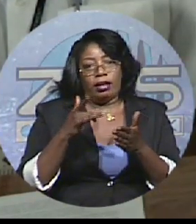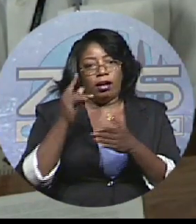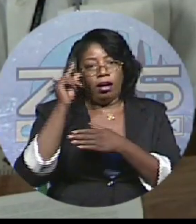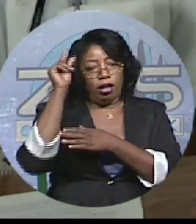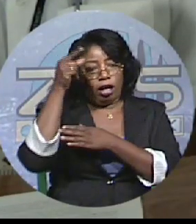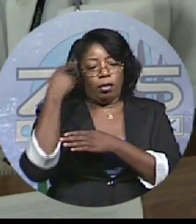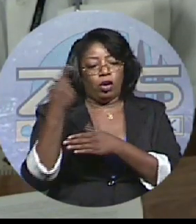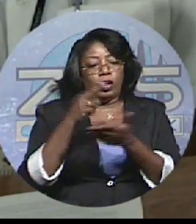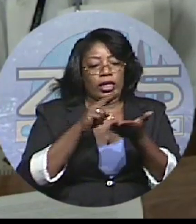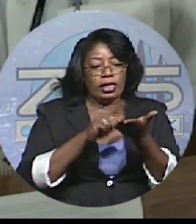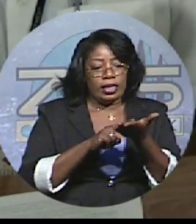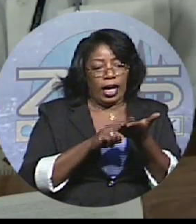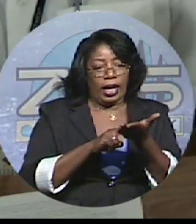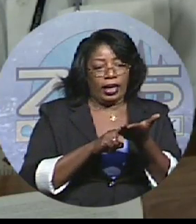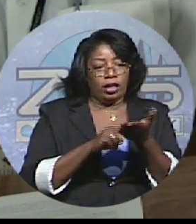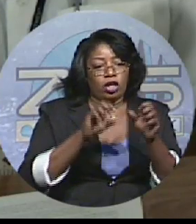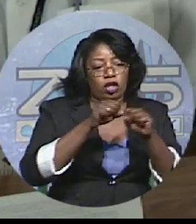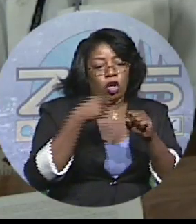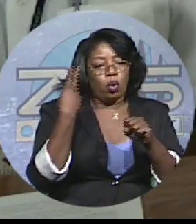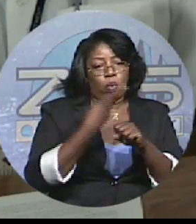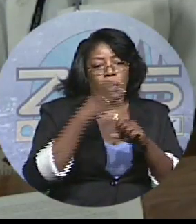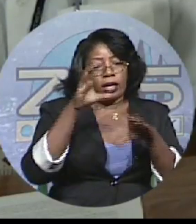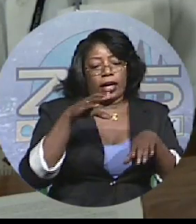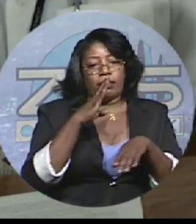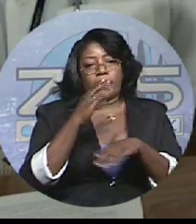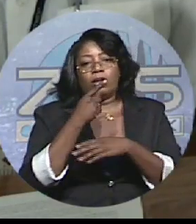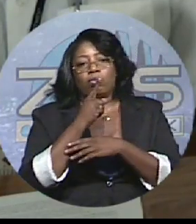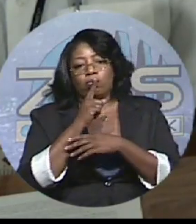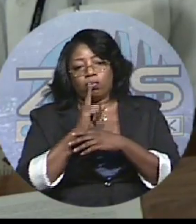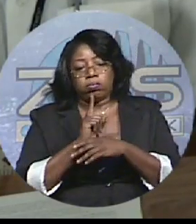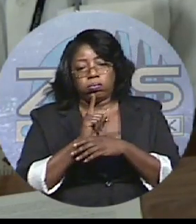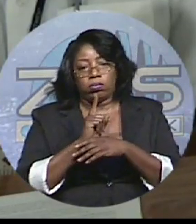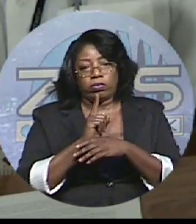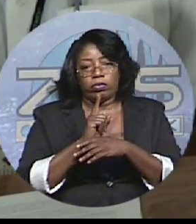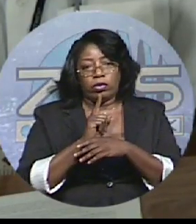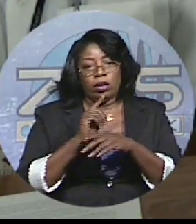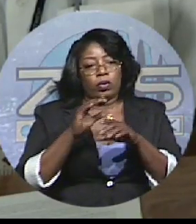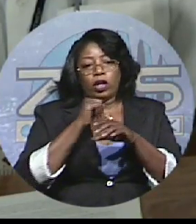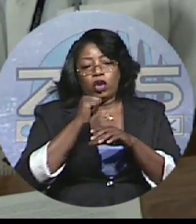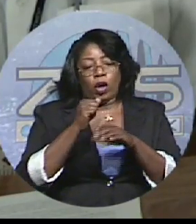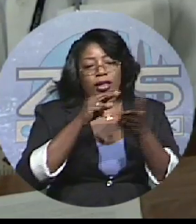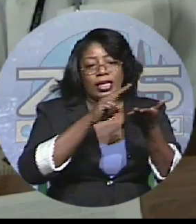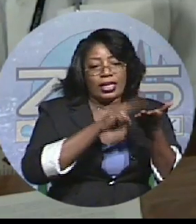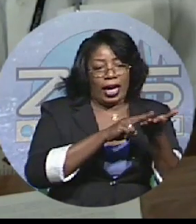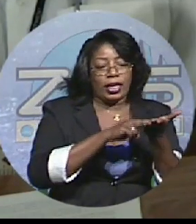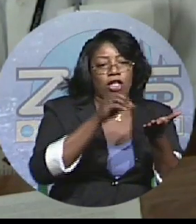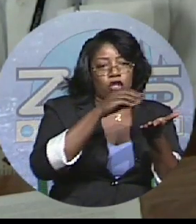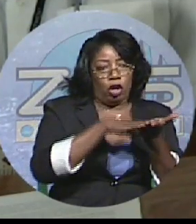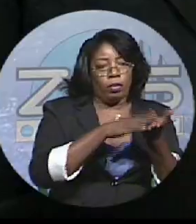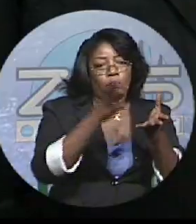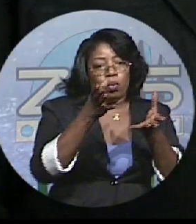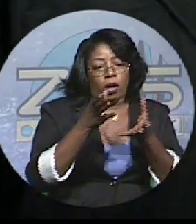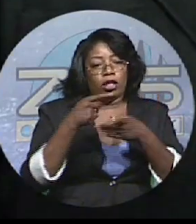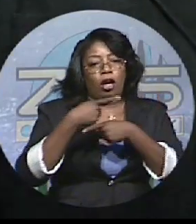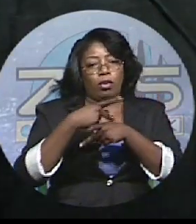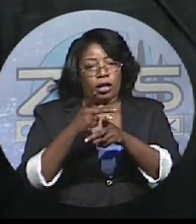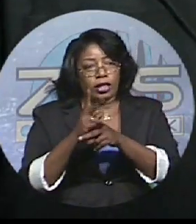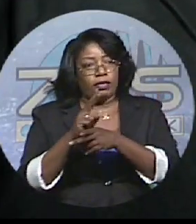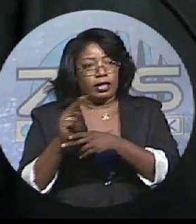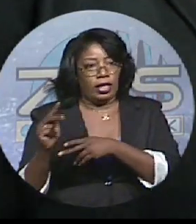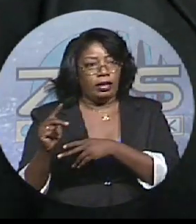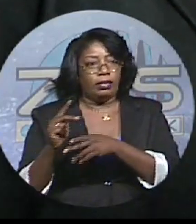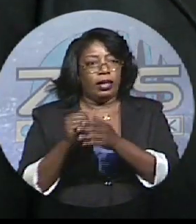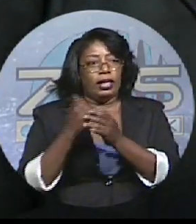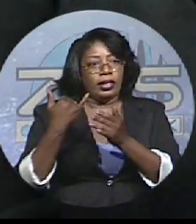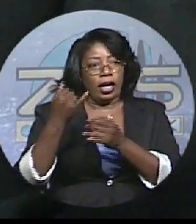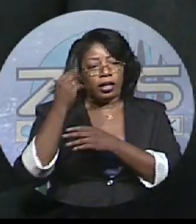agreement just to hush the union up. We're not about signing documents. We're about productivity. Union President